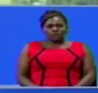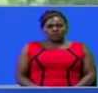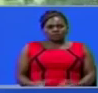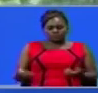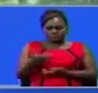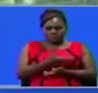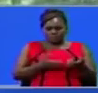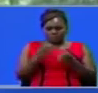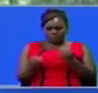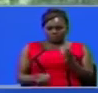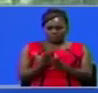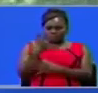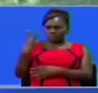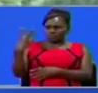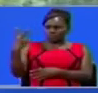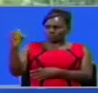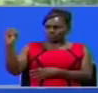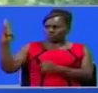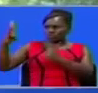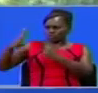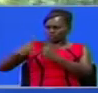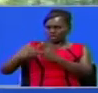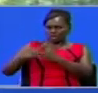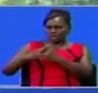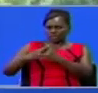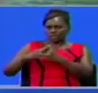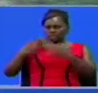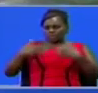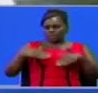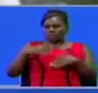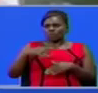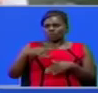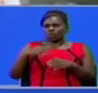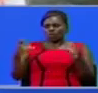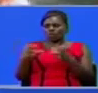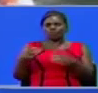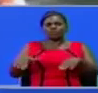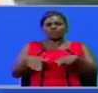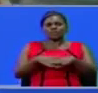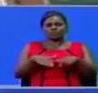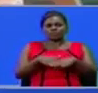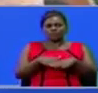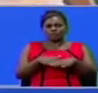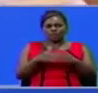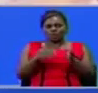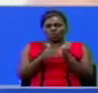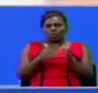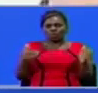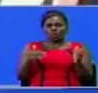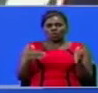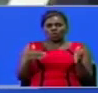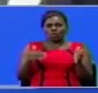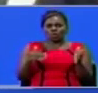EcoWorld was first formed in the year 2009 by like-minded environmentalists and community members who were against the spread of